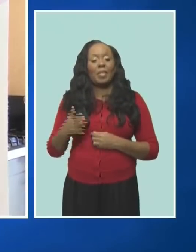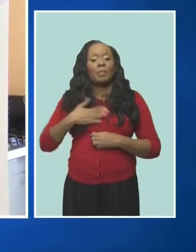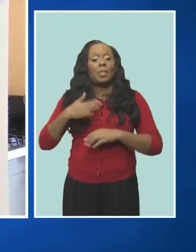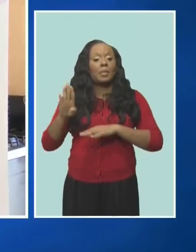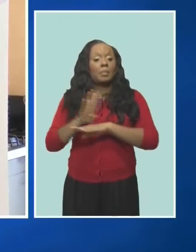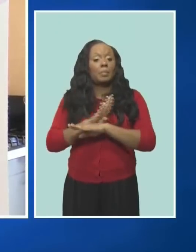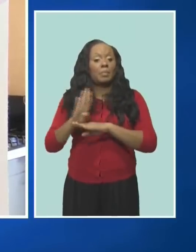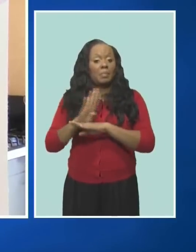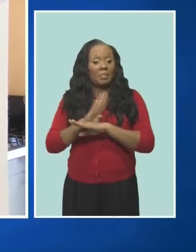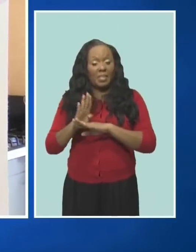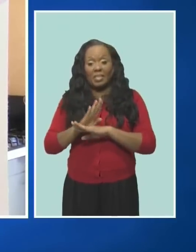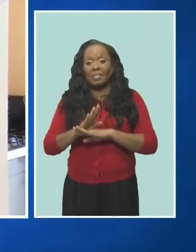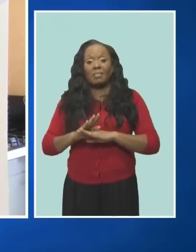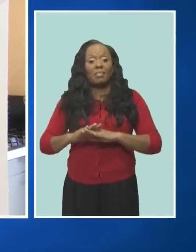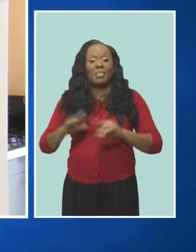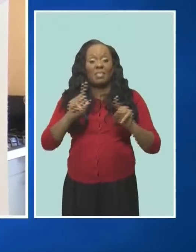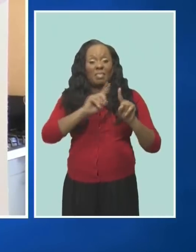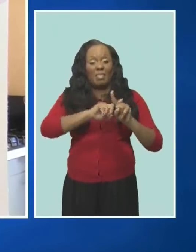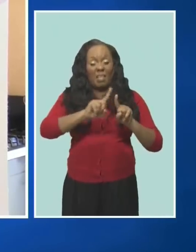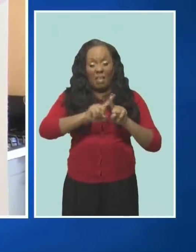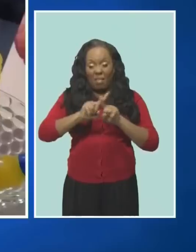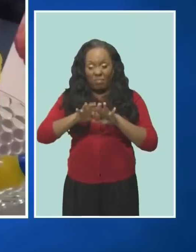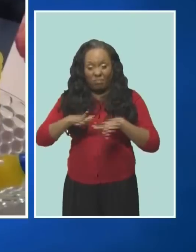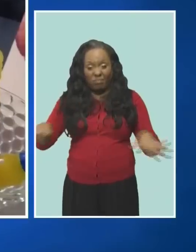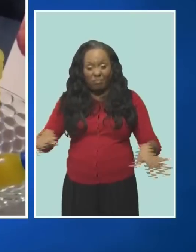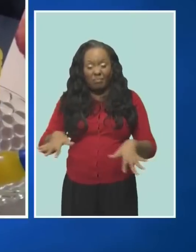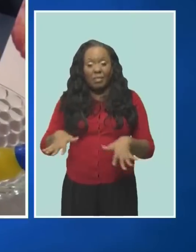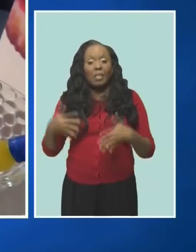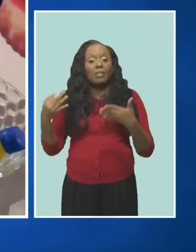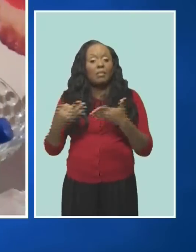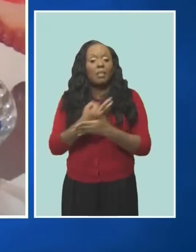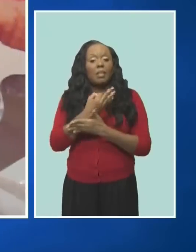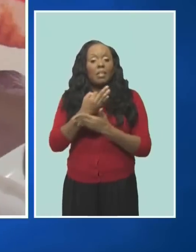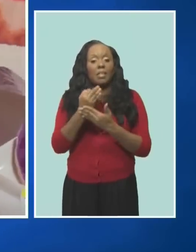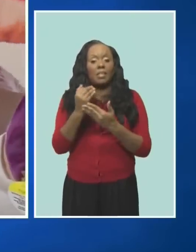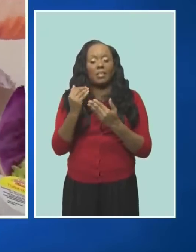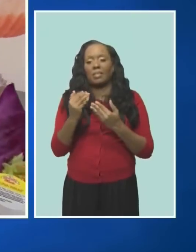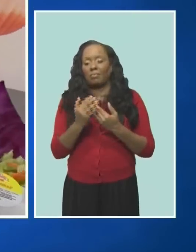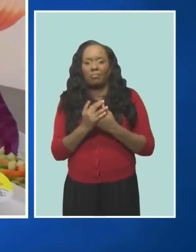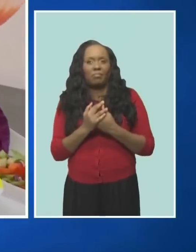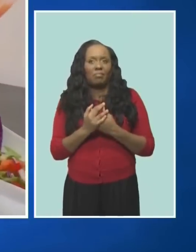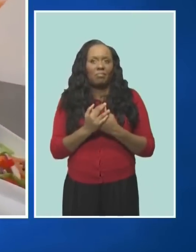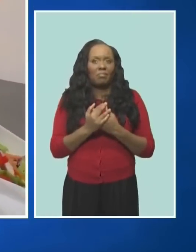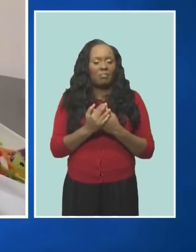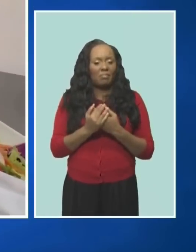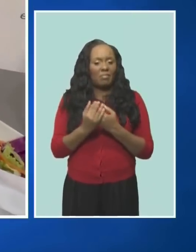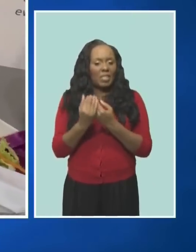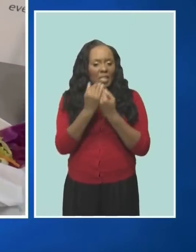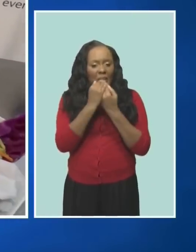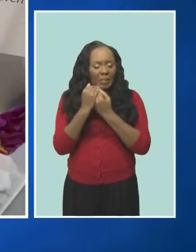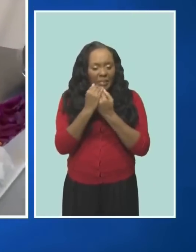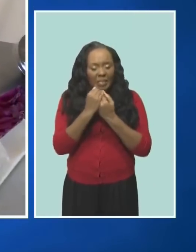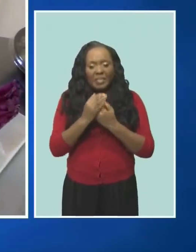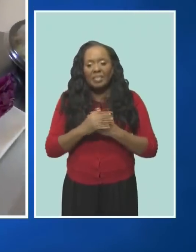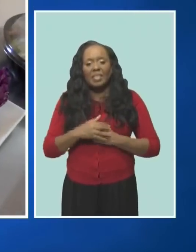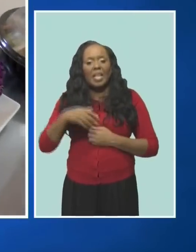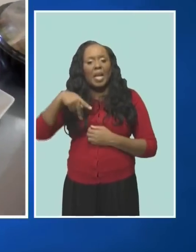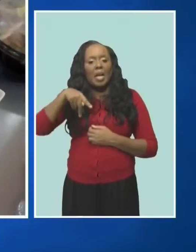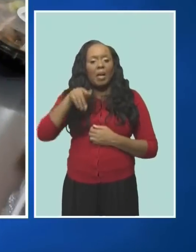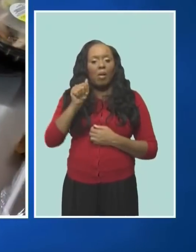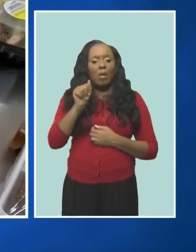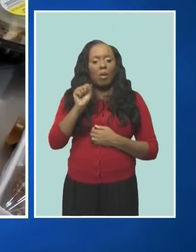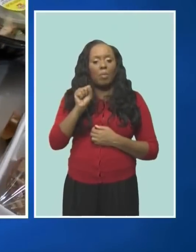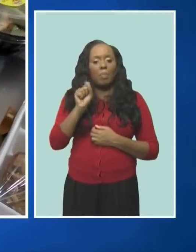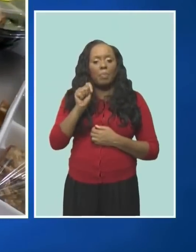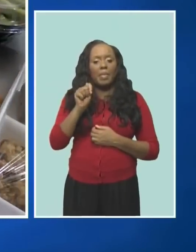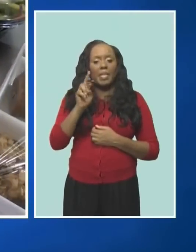offer a wide variety of fresh sandwiches, pastries, desserts, soups and